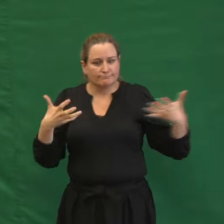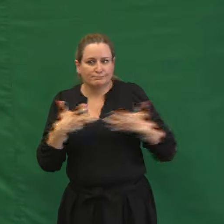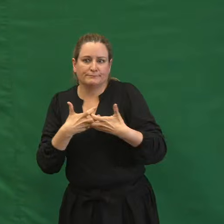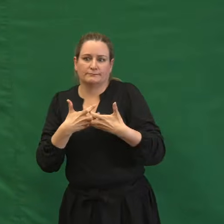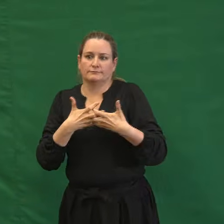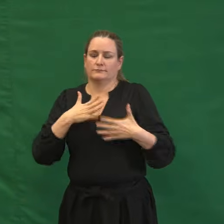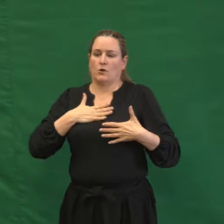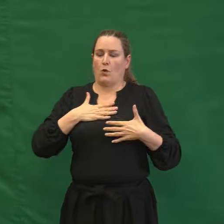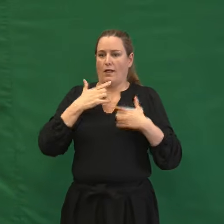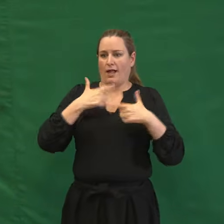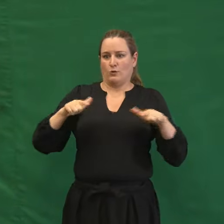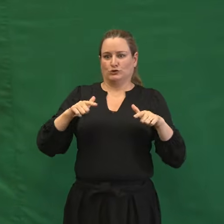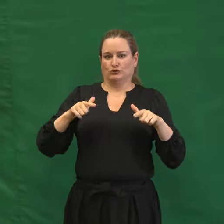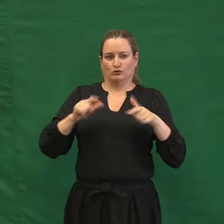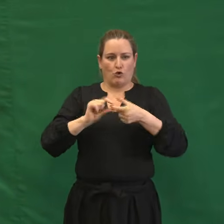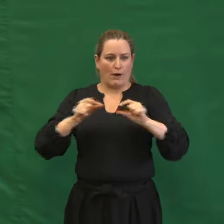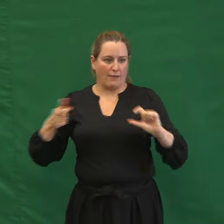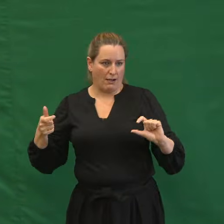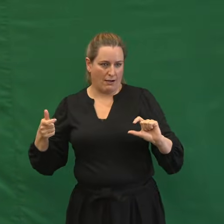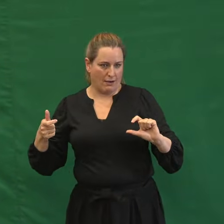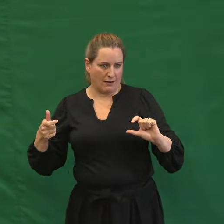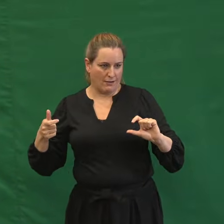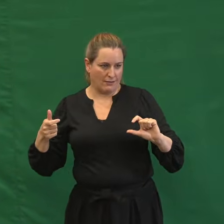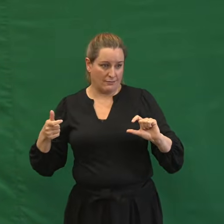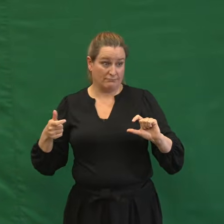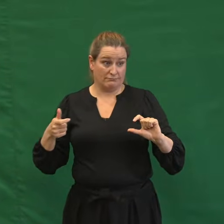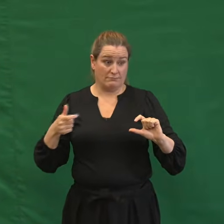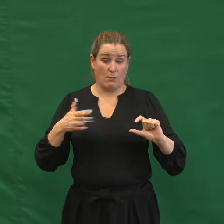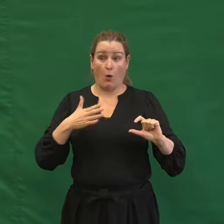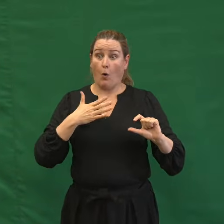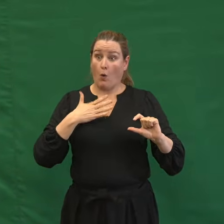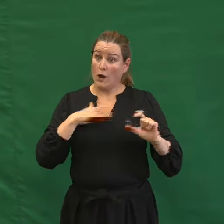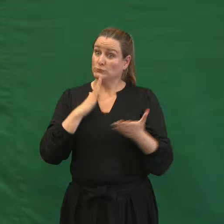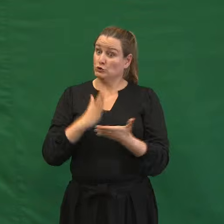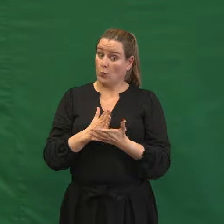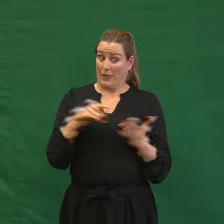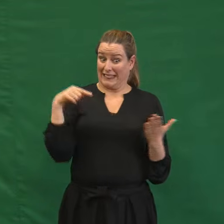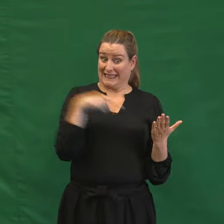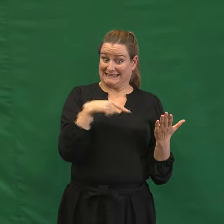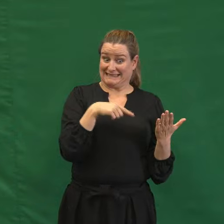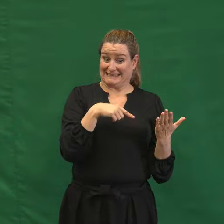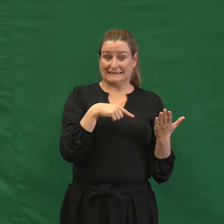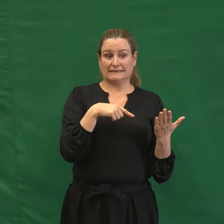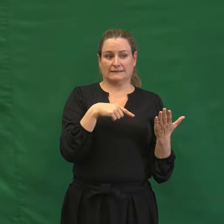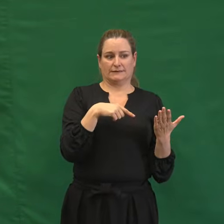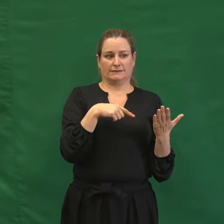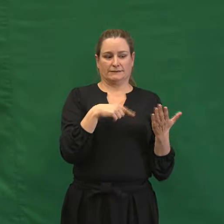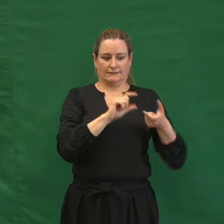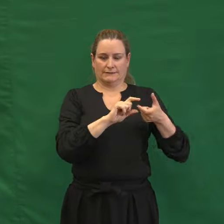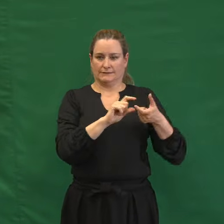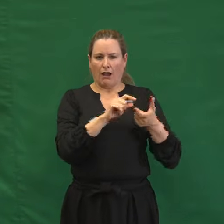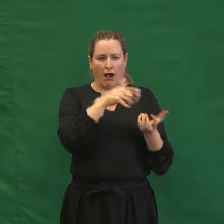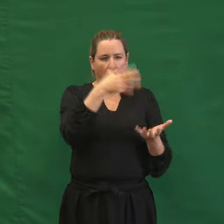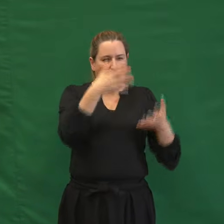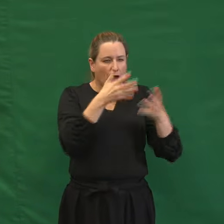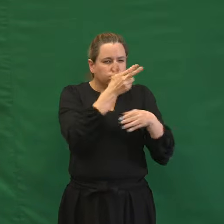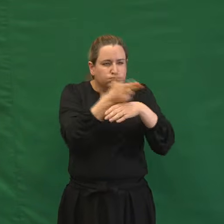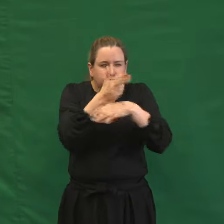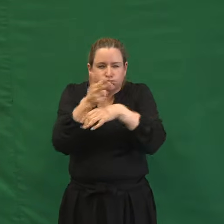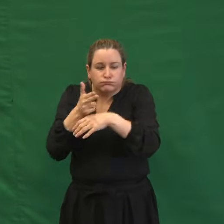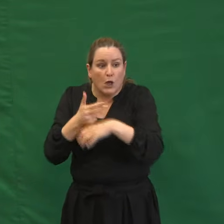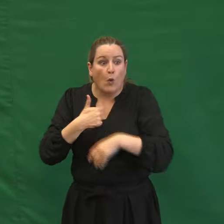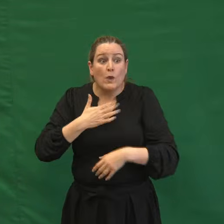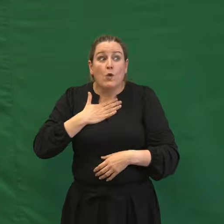data. Because we want to make sure that the data is sensitive to variation rather than treating signers